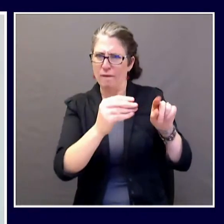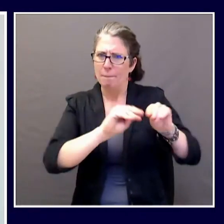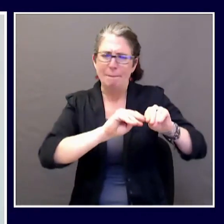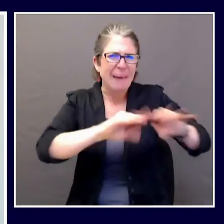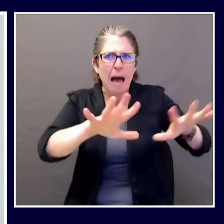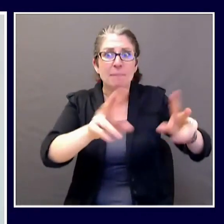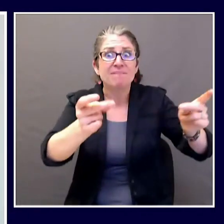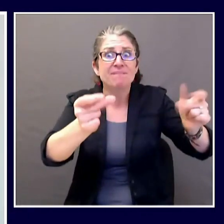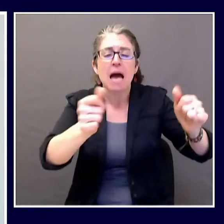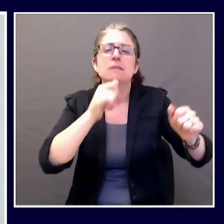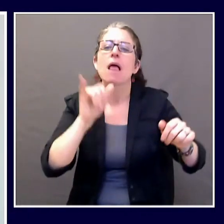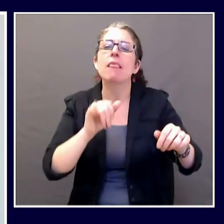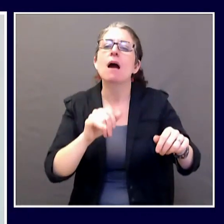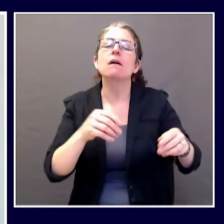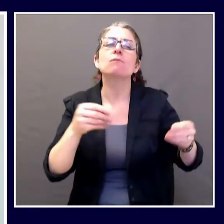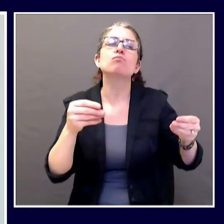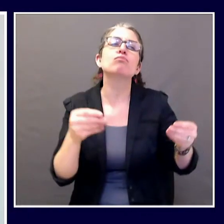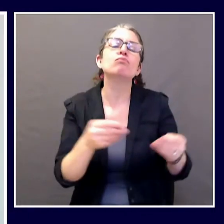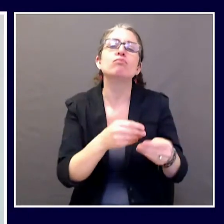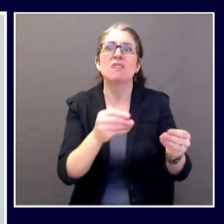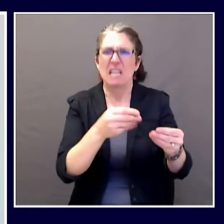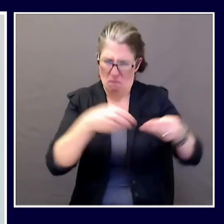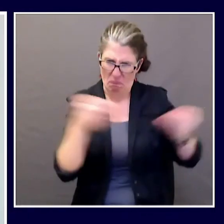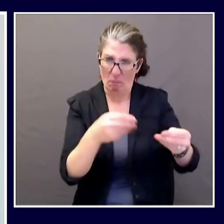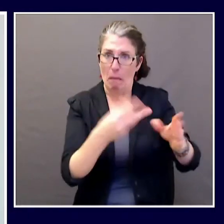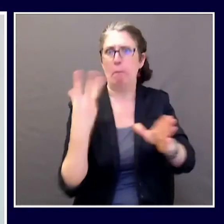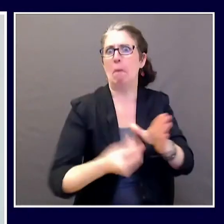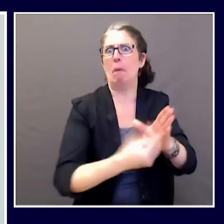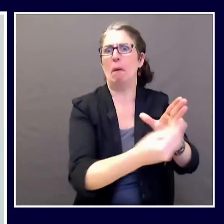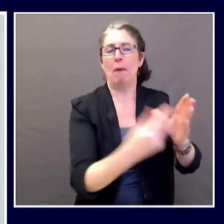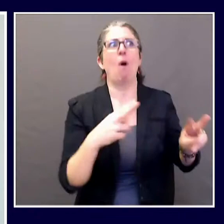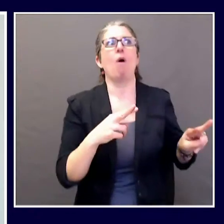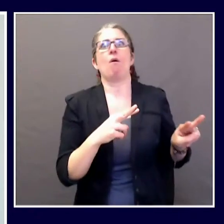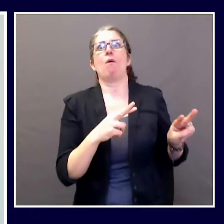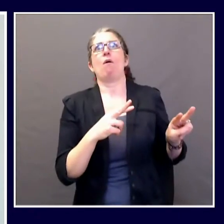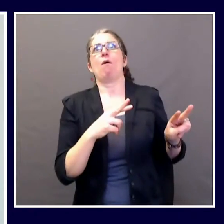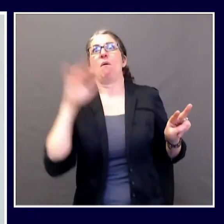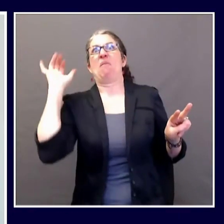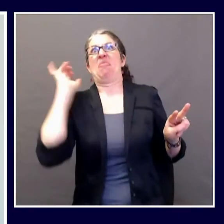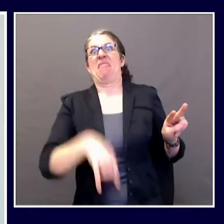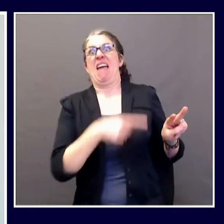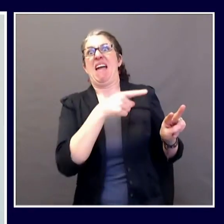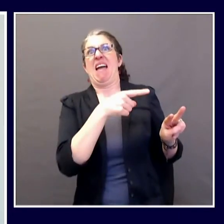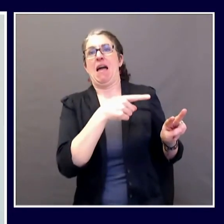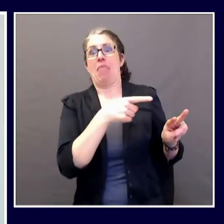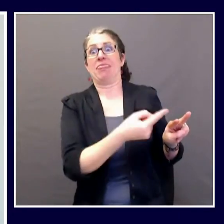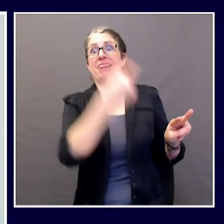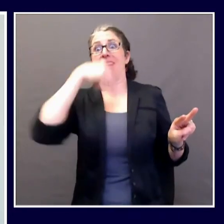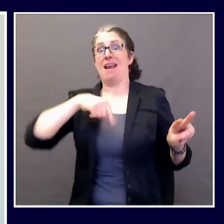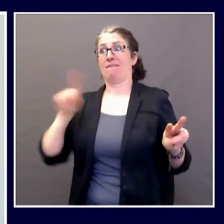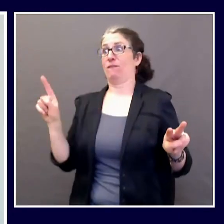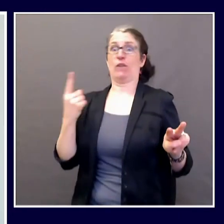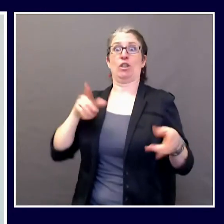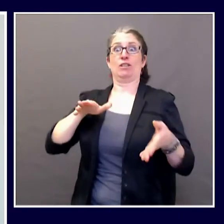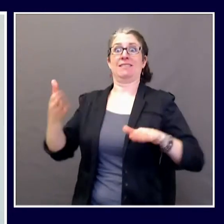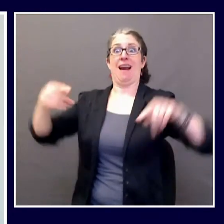it is, I should say. That was where we had that first death in Maine, which again, we look back on that, and as Governor Mills has said,